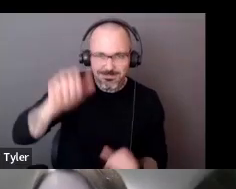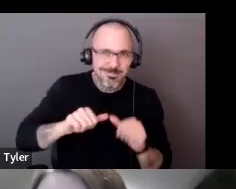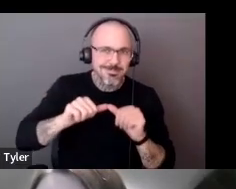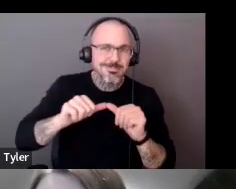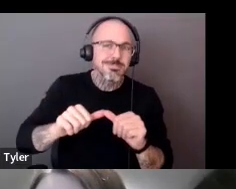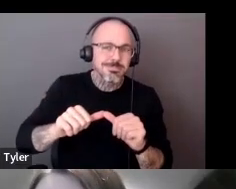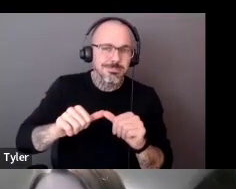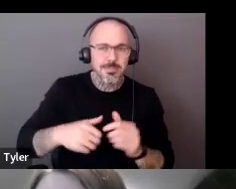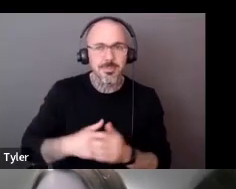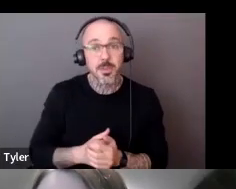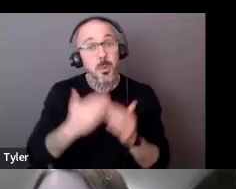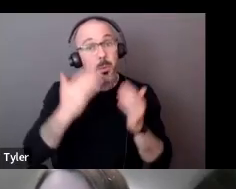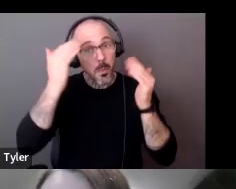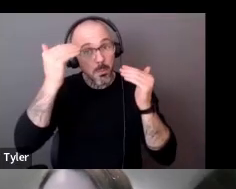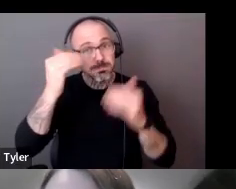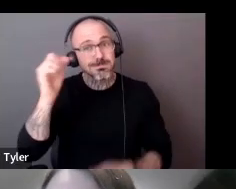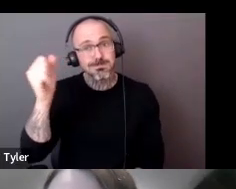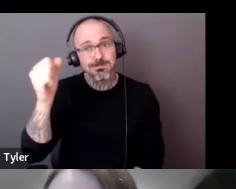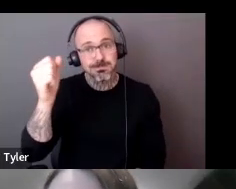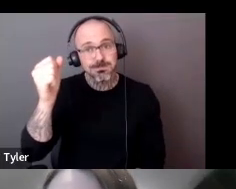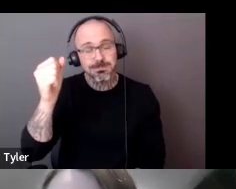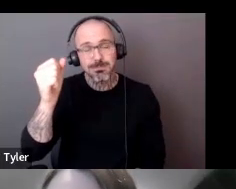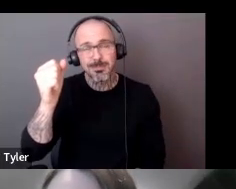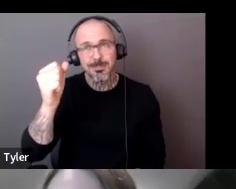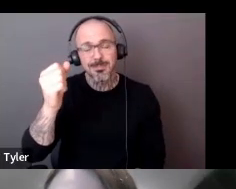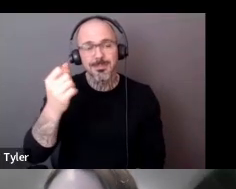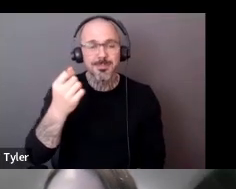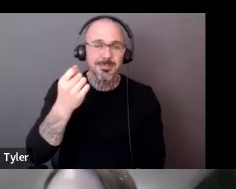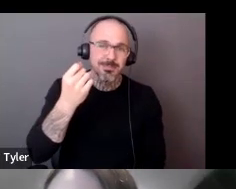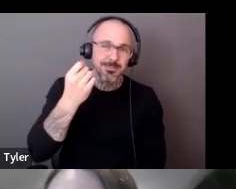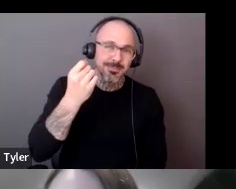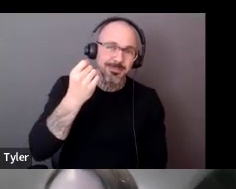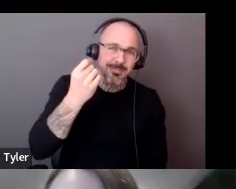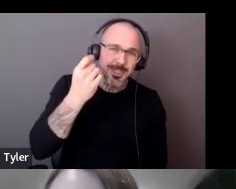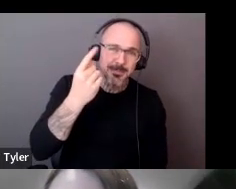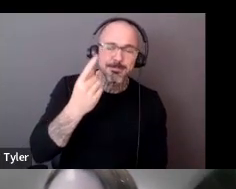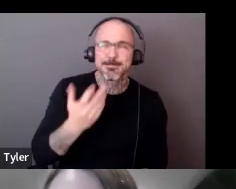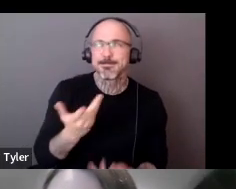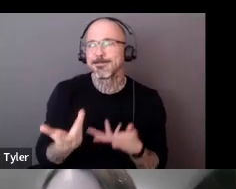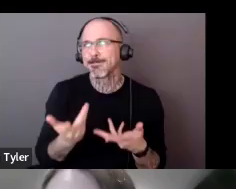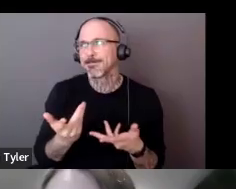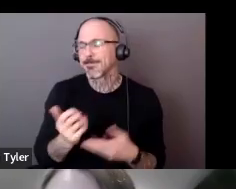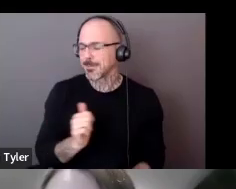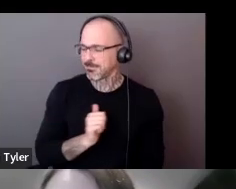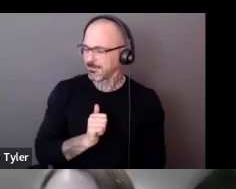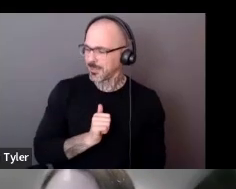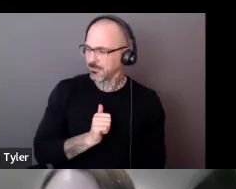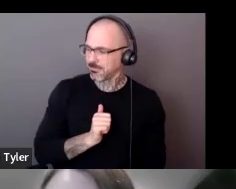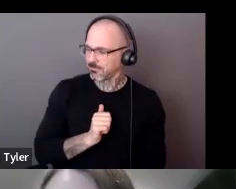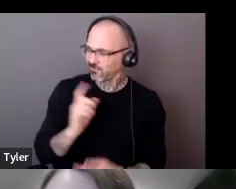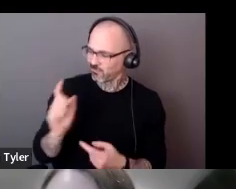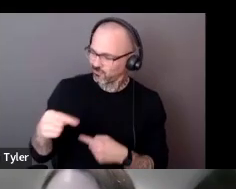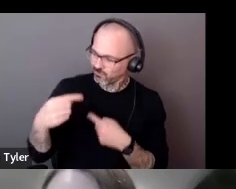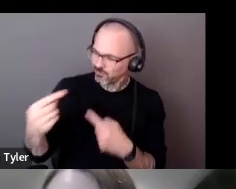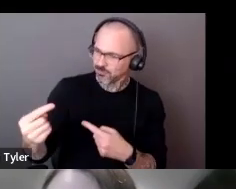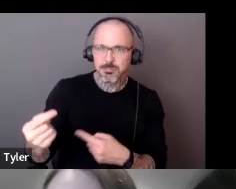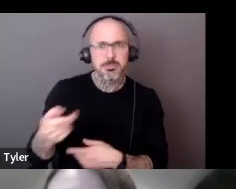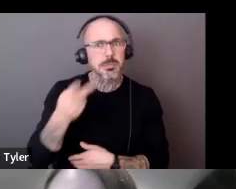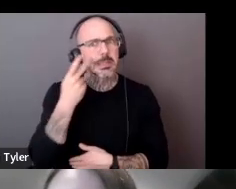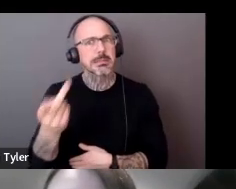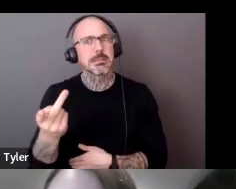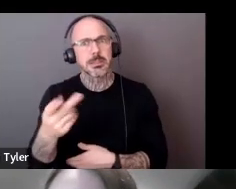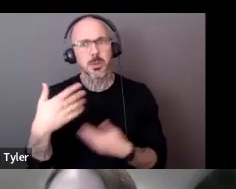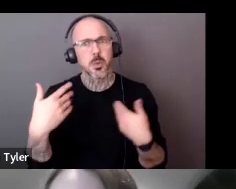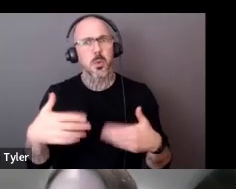but it's really chastened hope, because I haven't seen the great gains that I would have hoped